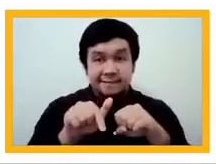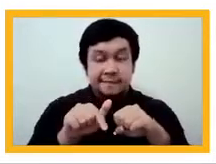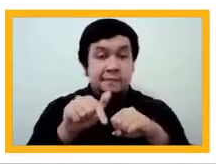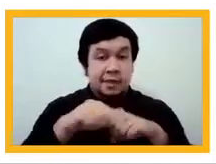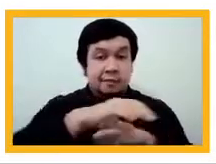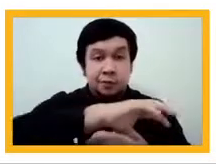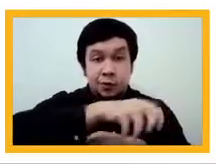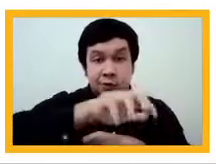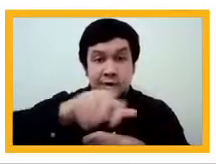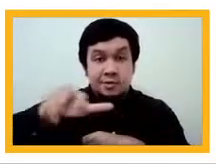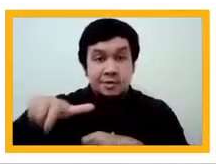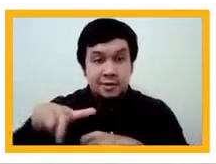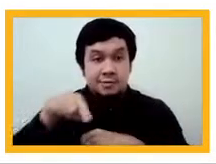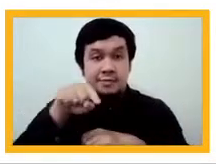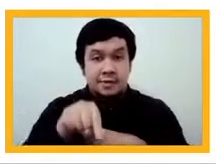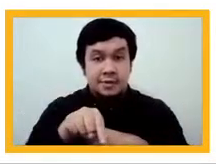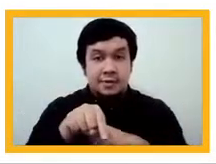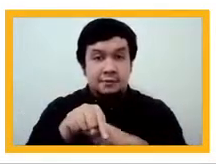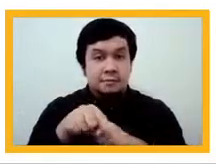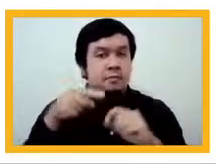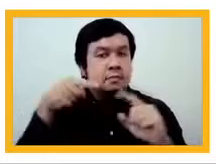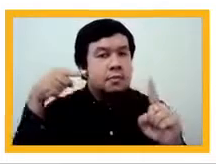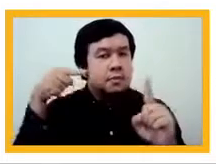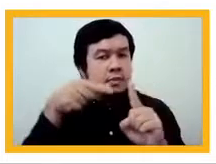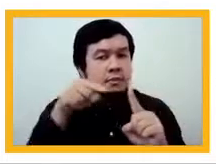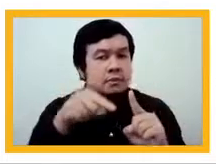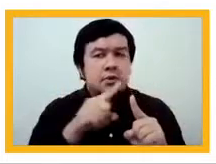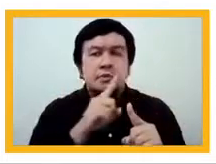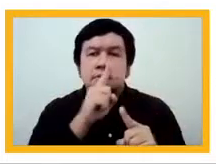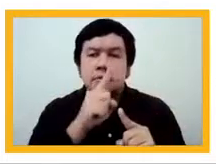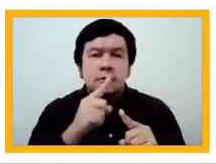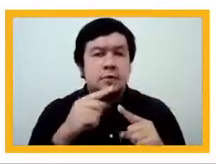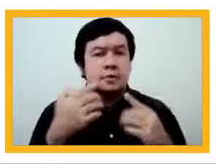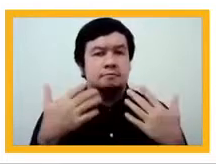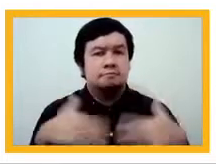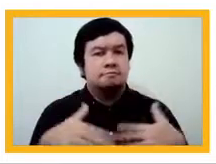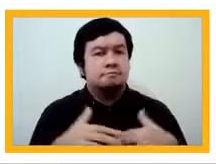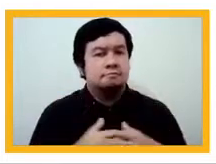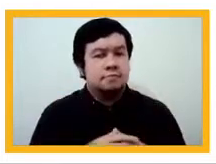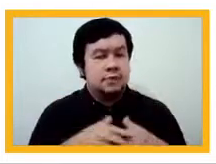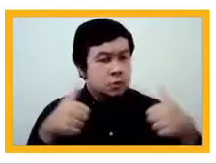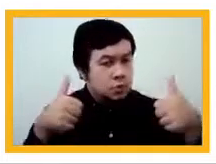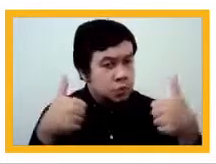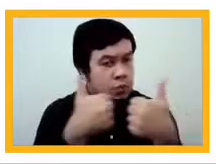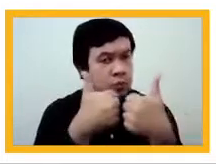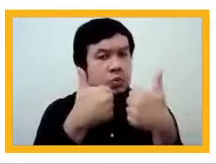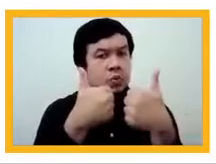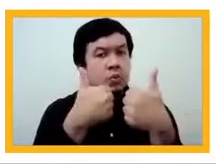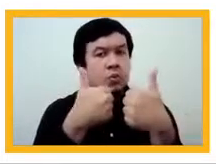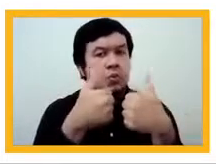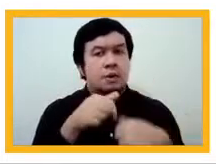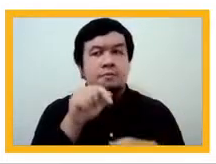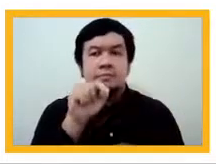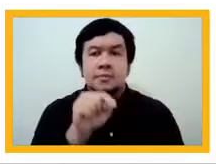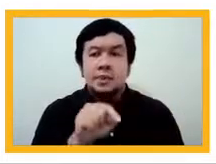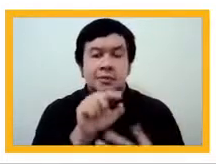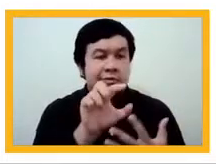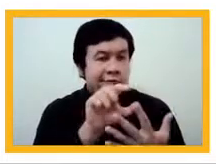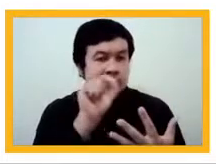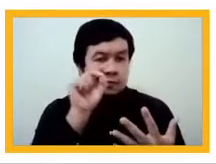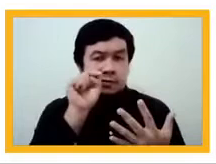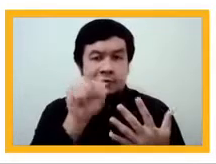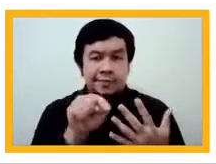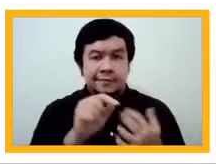most critical challenges. So this will put us then into the right kind of frame of mind for our